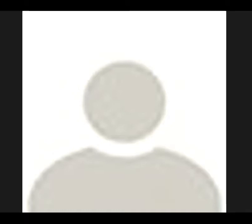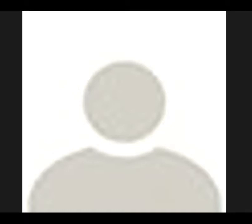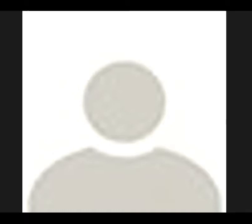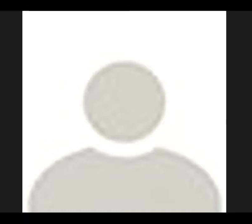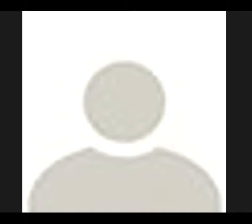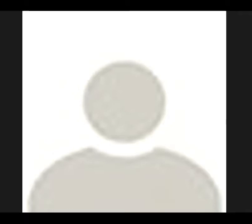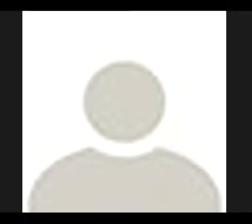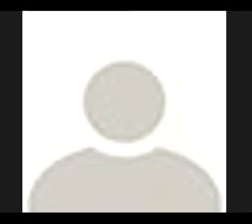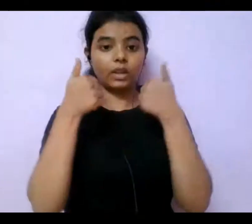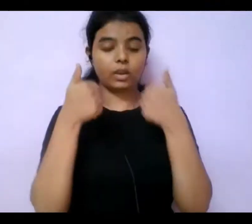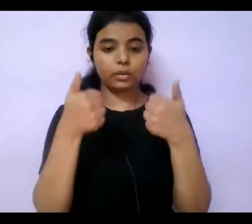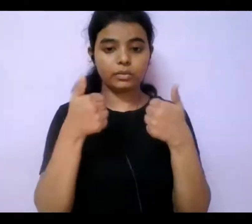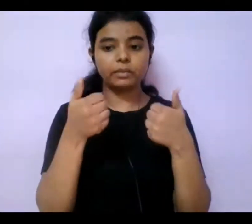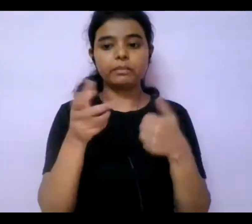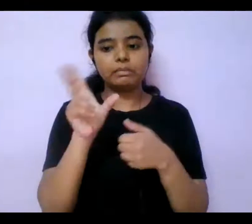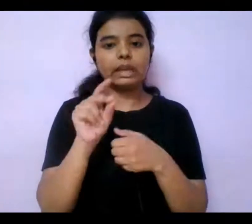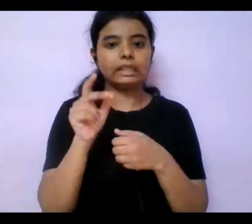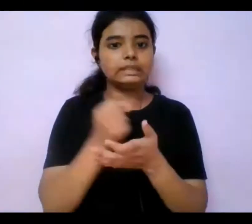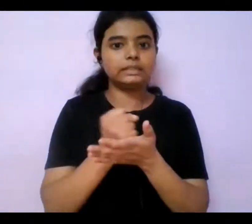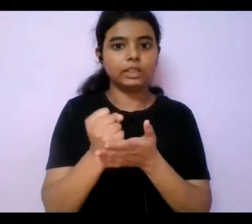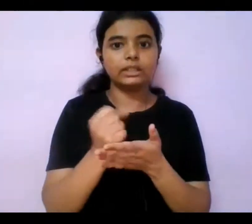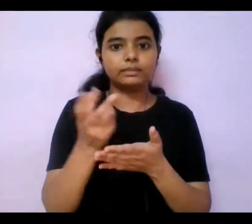Okay, let me try it now.